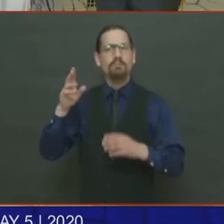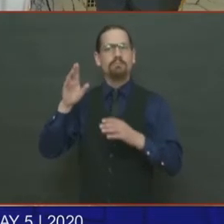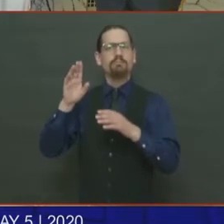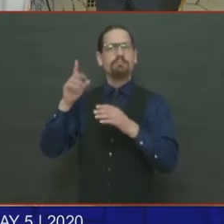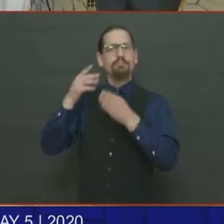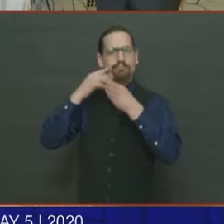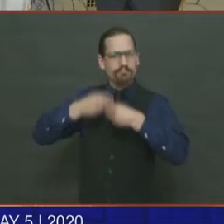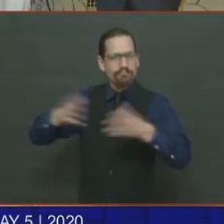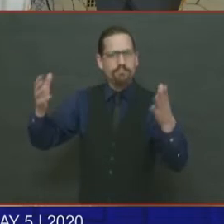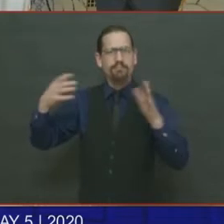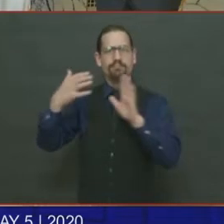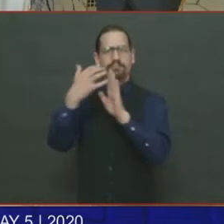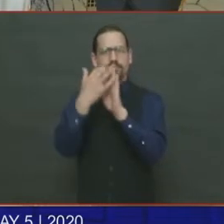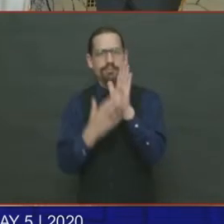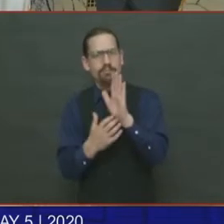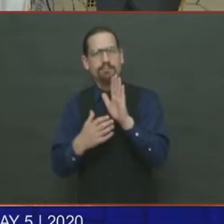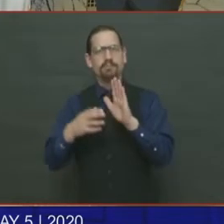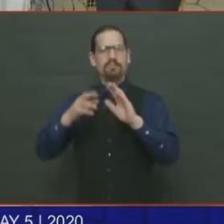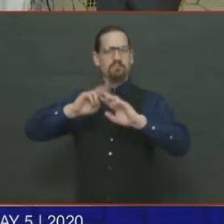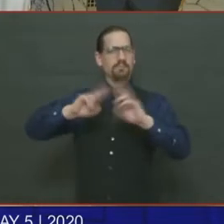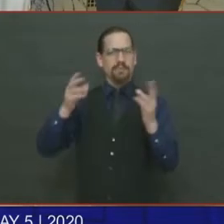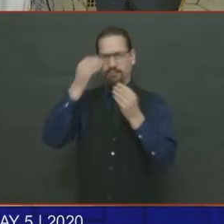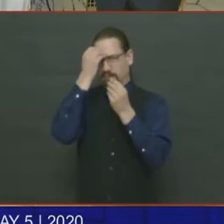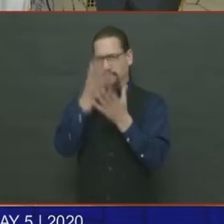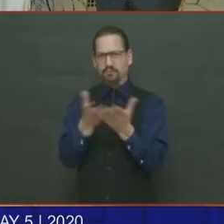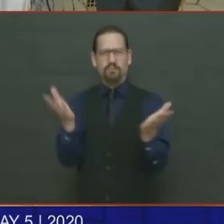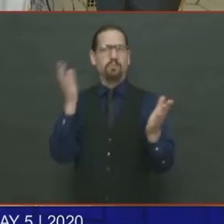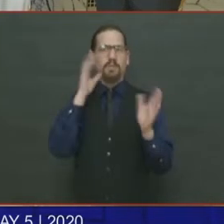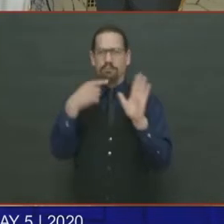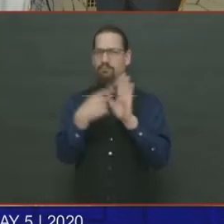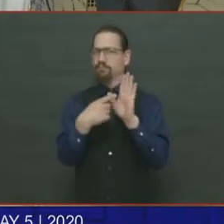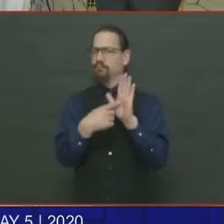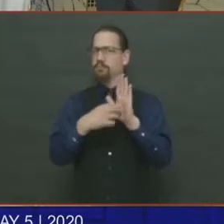golf courses, which will address driving